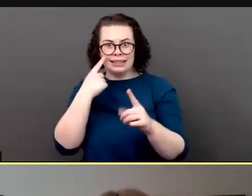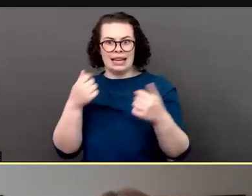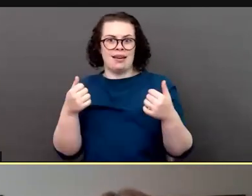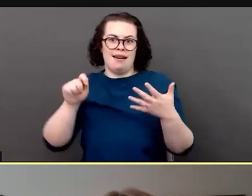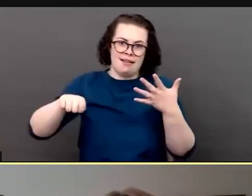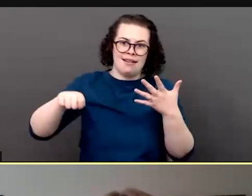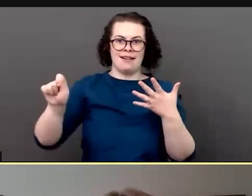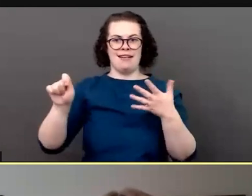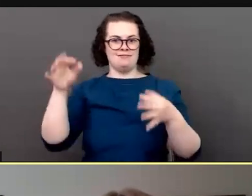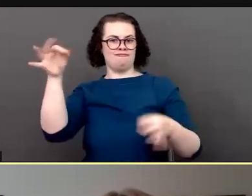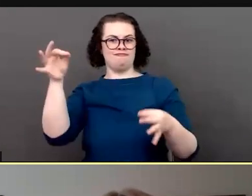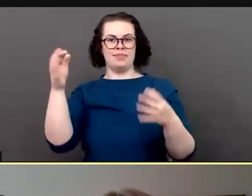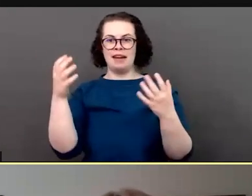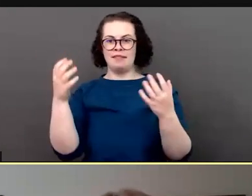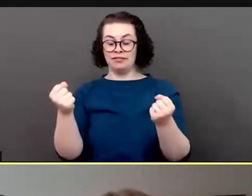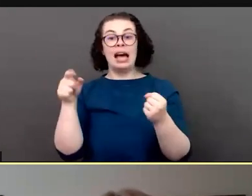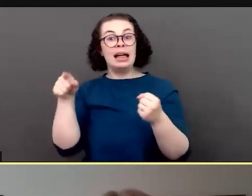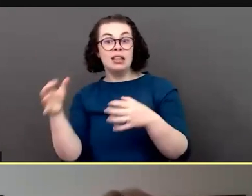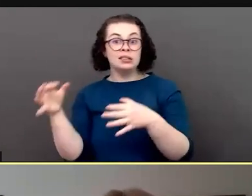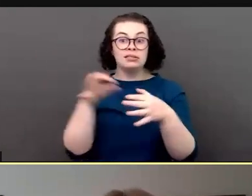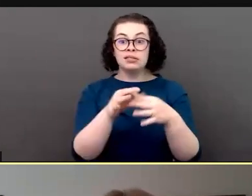strategy for the rights of persons with disabilities